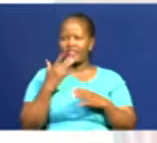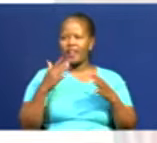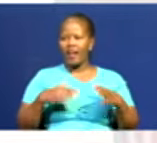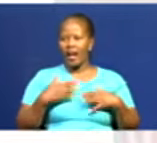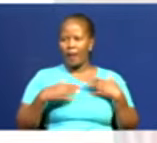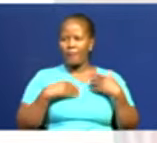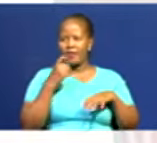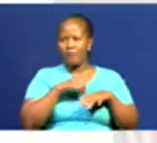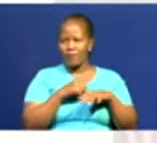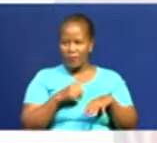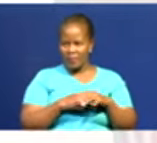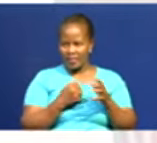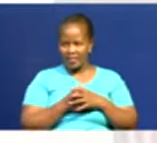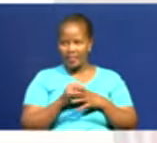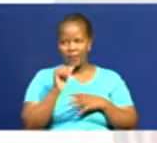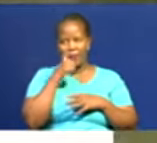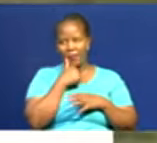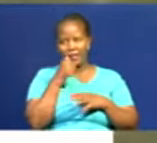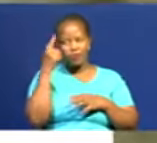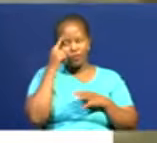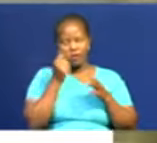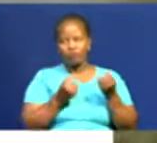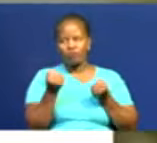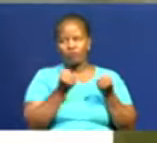moments, utamu wa Safari Rally."